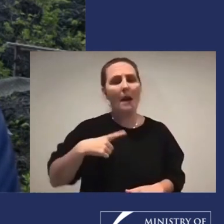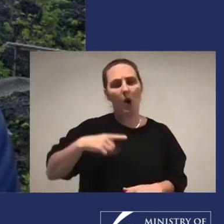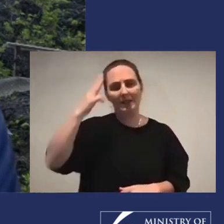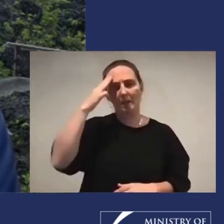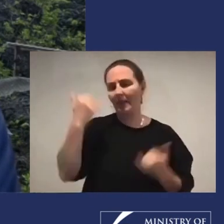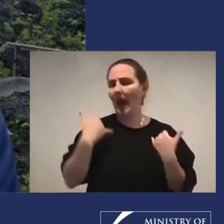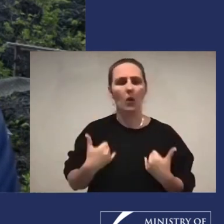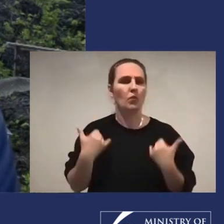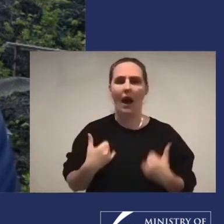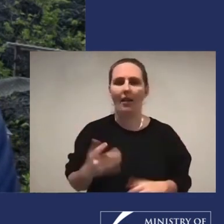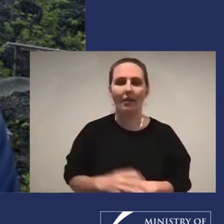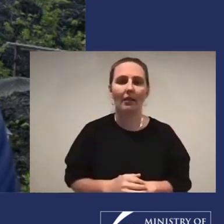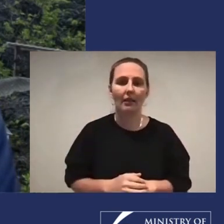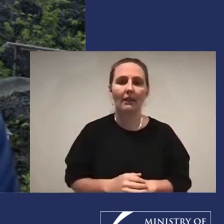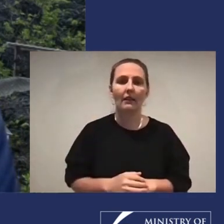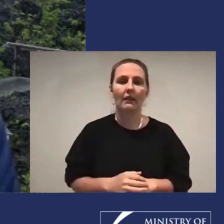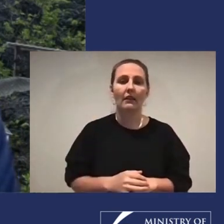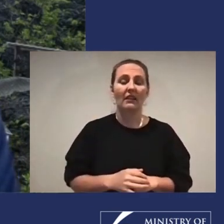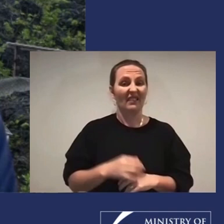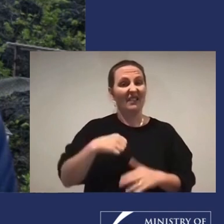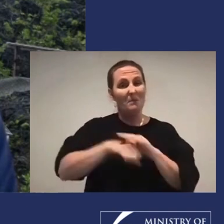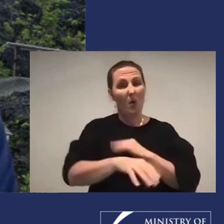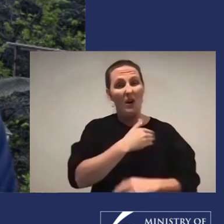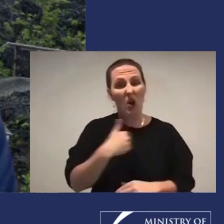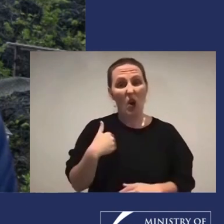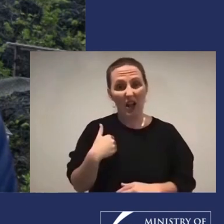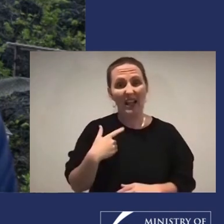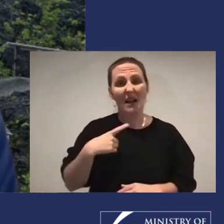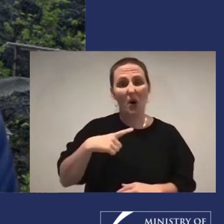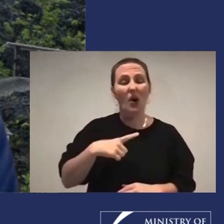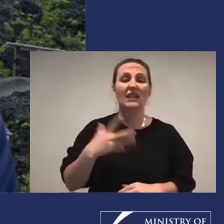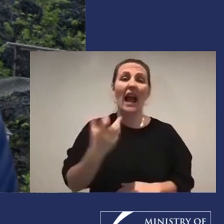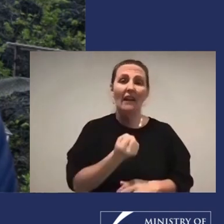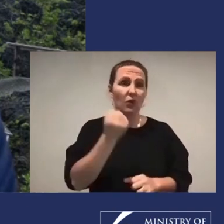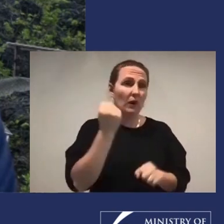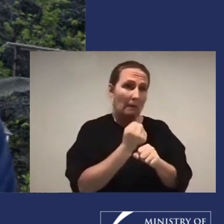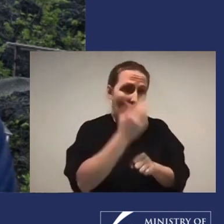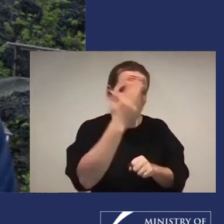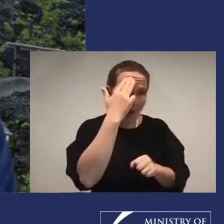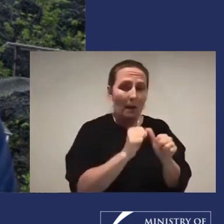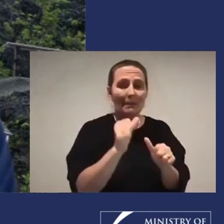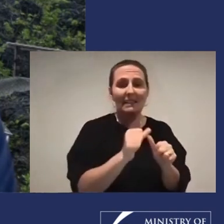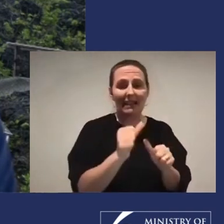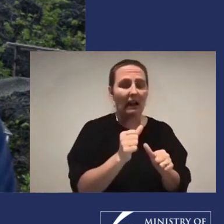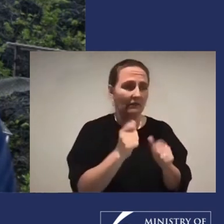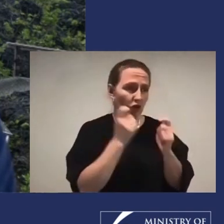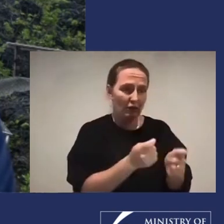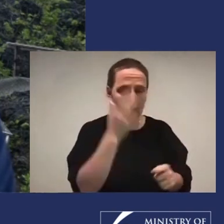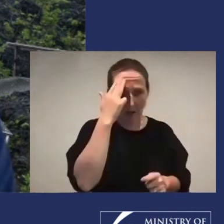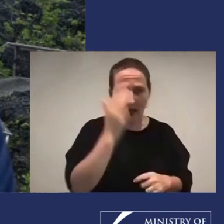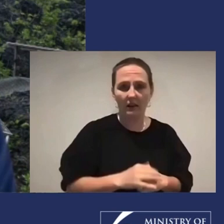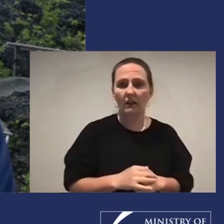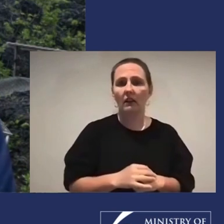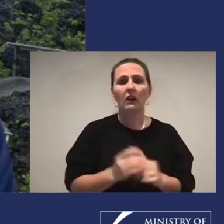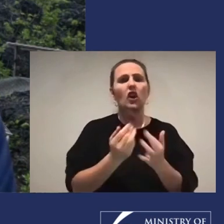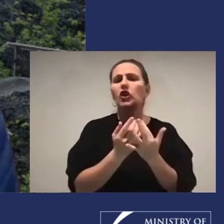why they're birthed early is because we have to make the mum better. But we haven't had that many women